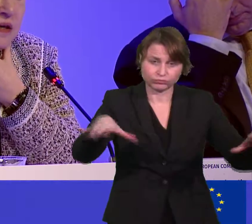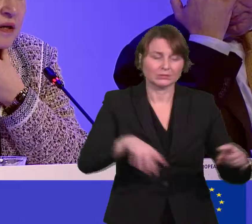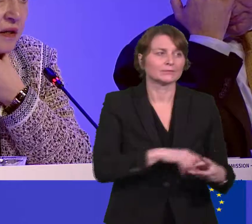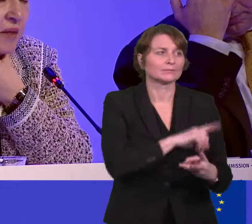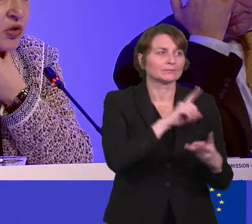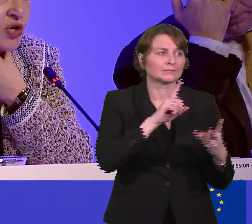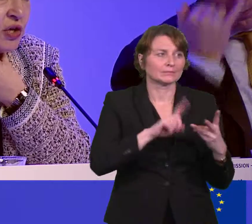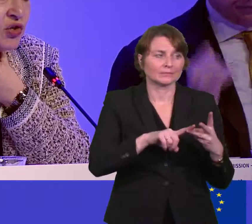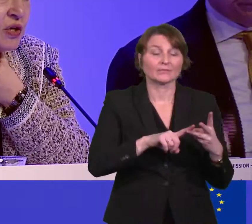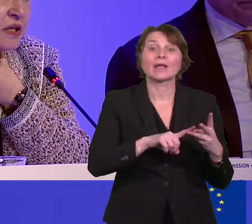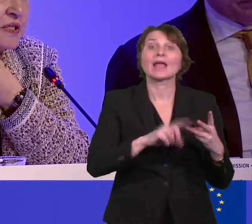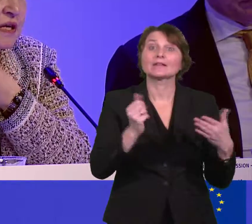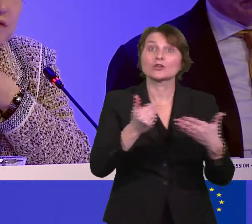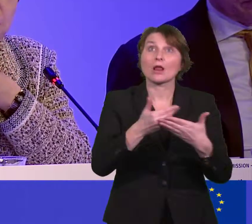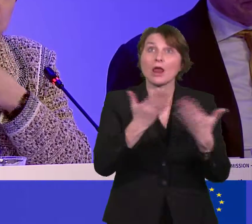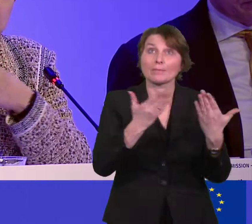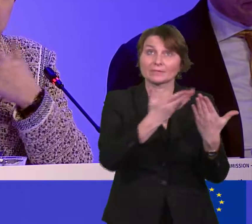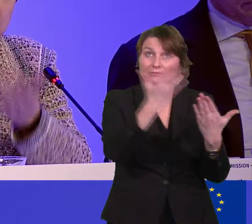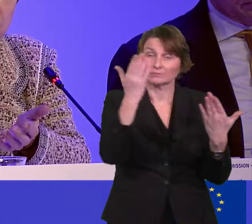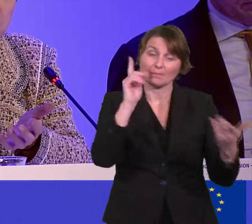plus climate change and its